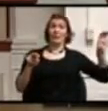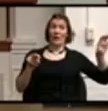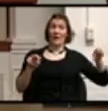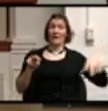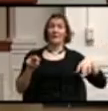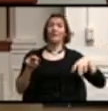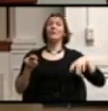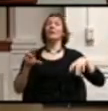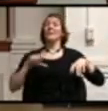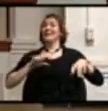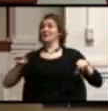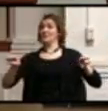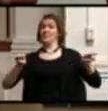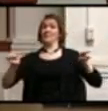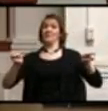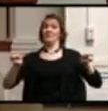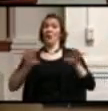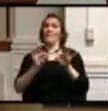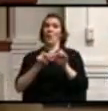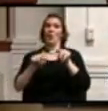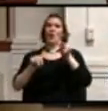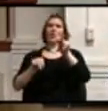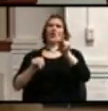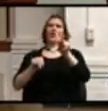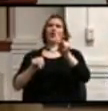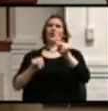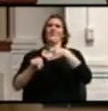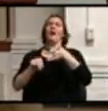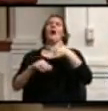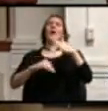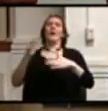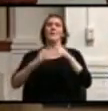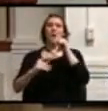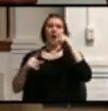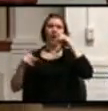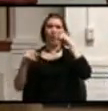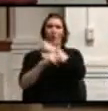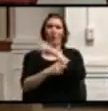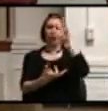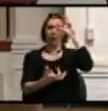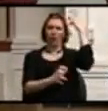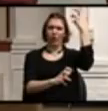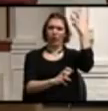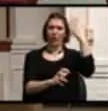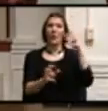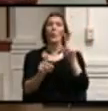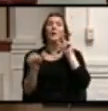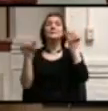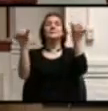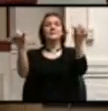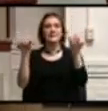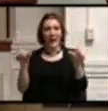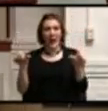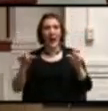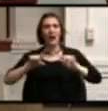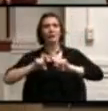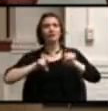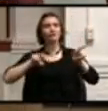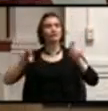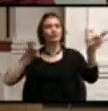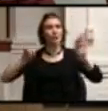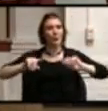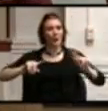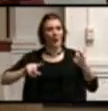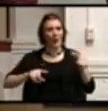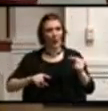that sort of thing. But we want to make sure it doesn't end up being something that's stuck up with bubble gum. We want to make sure there's a place for it, and we'll design that